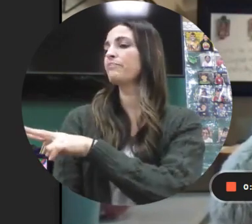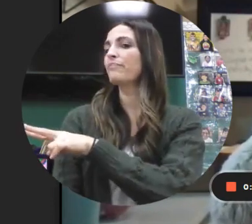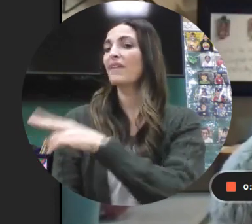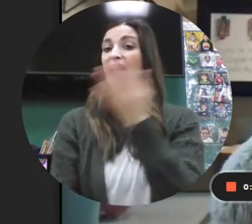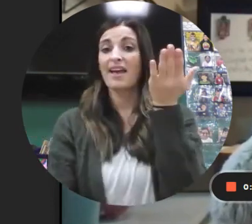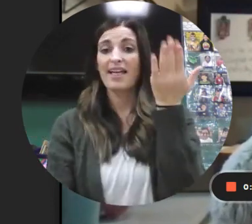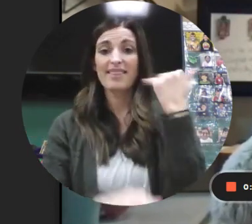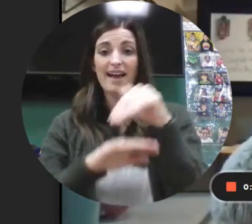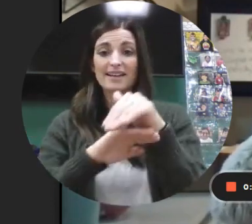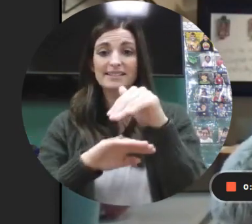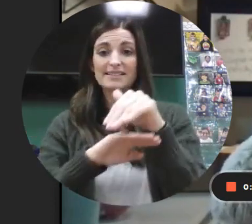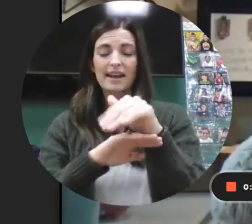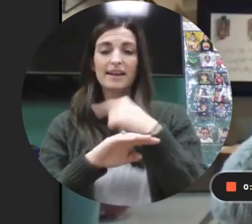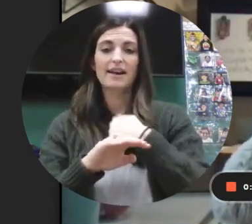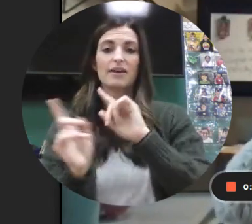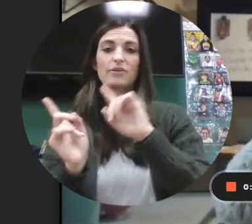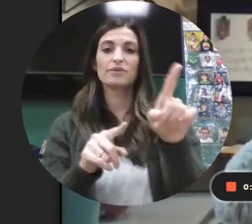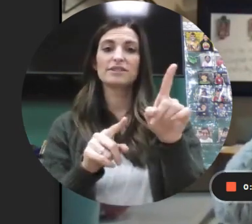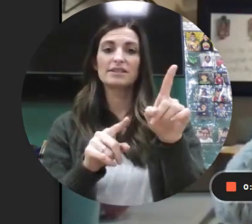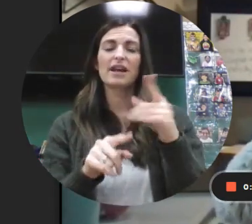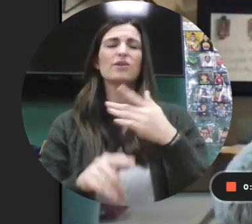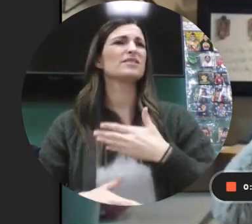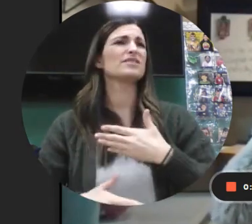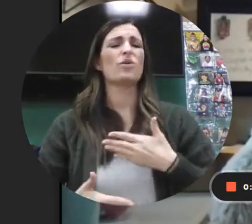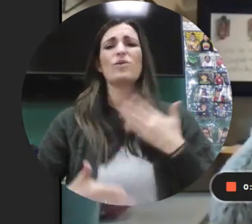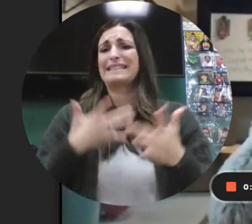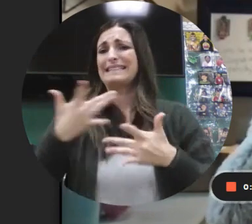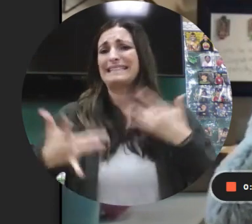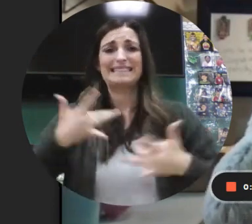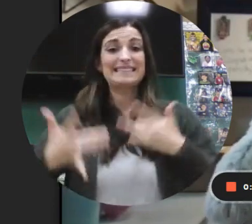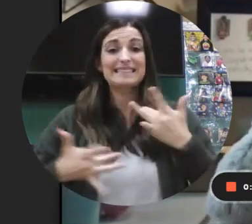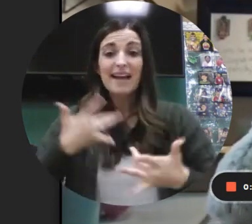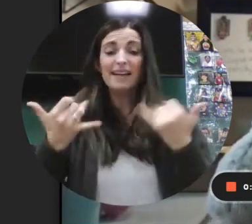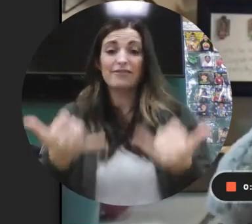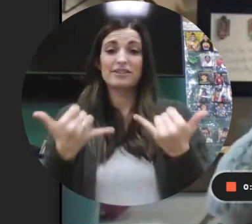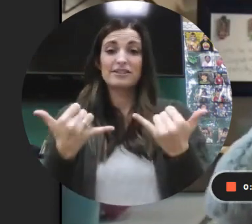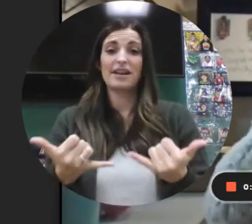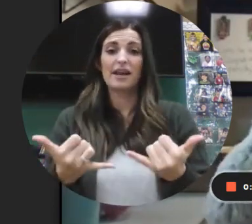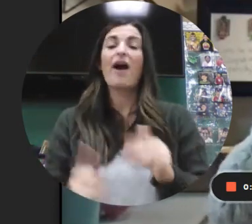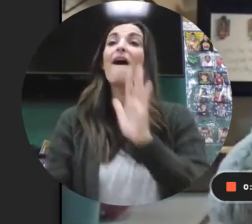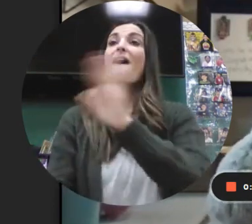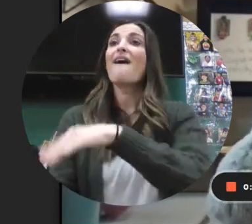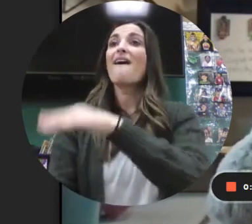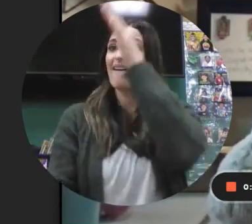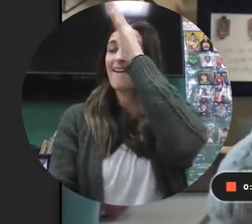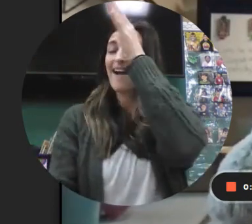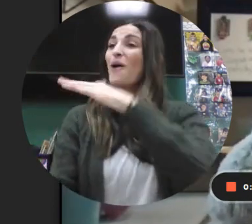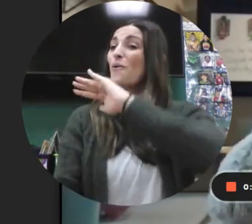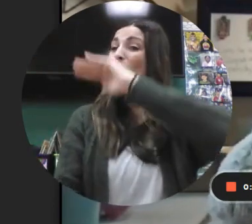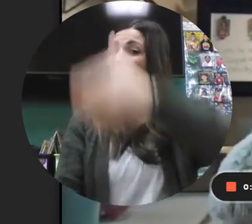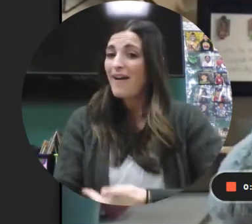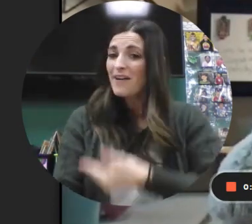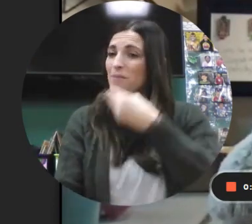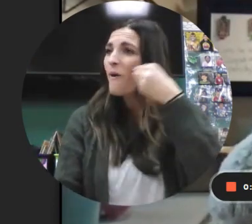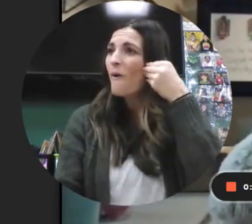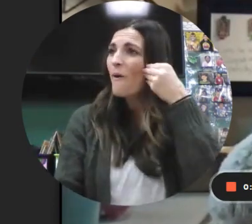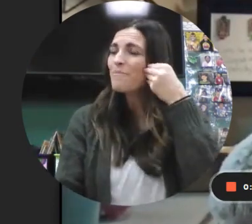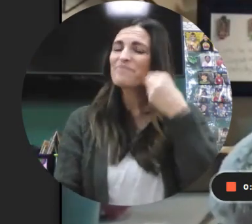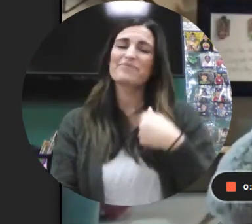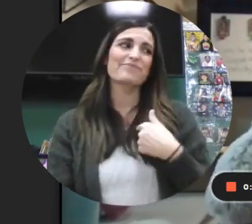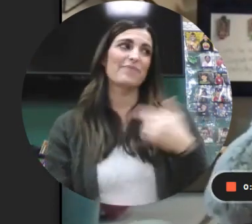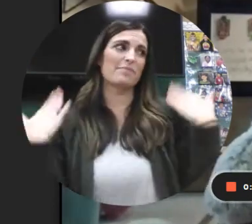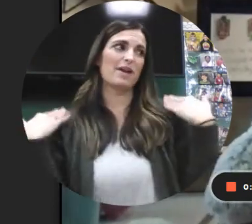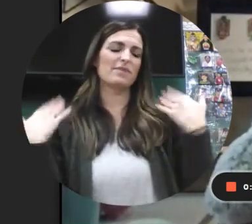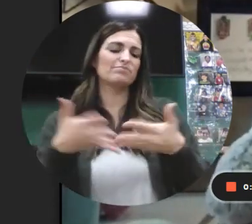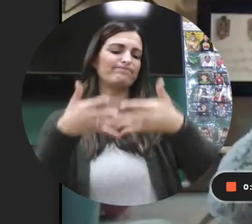when I went on with him on his call, I had such high hopes for today. "Welcome home," Dad said, grinning. I dropped my backpack